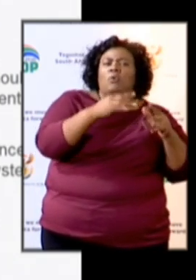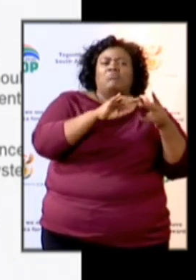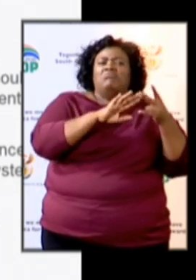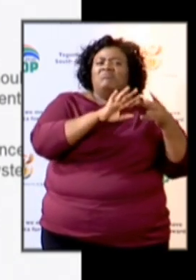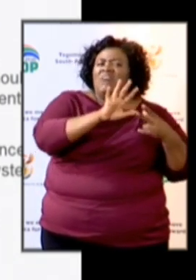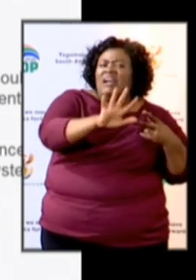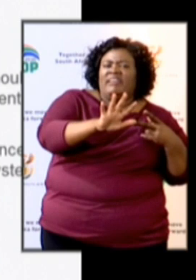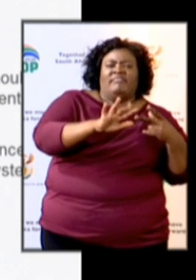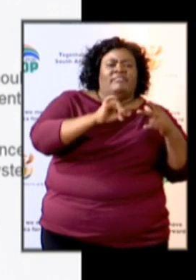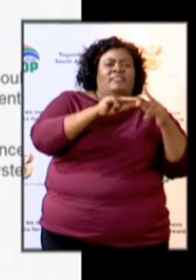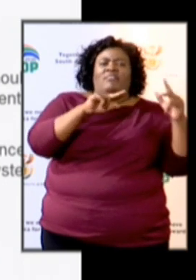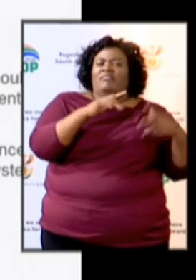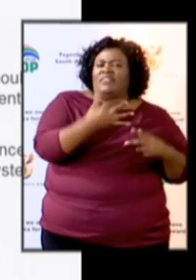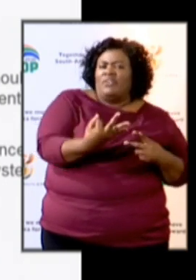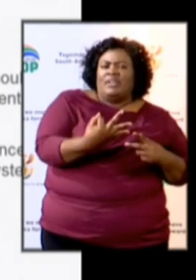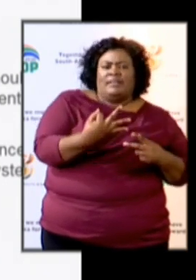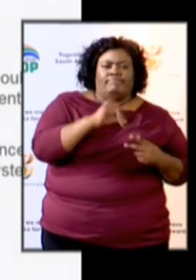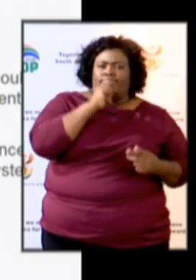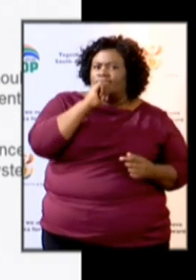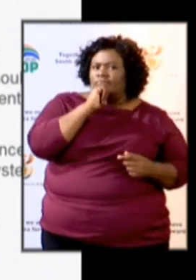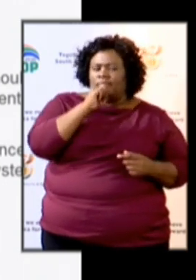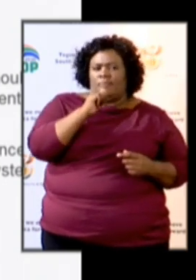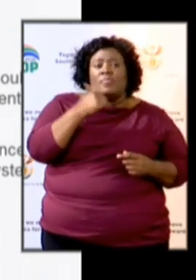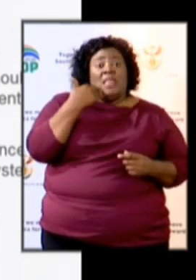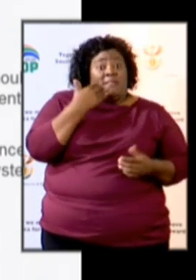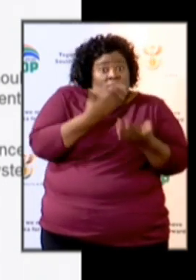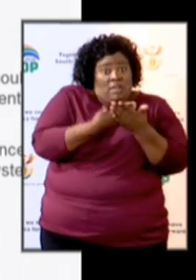you can work at home, work at home.